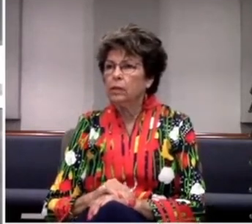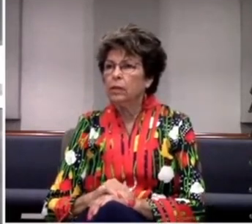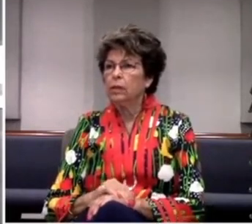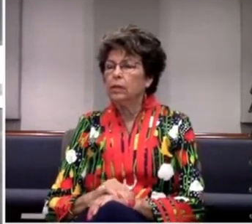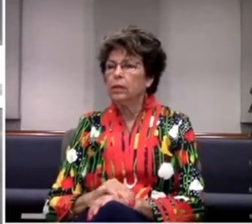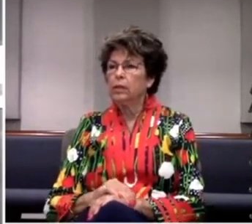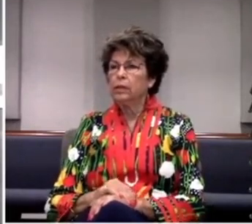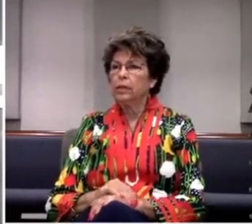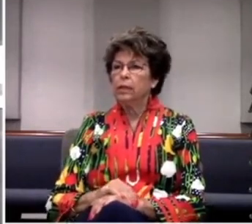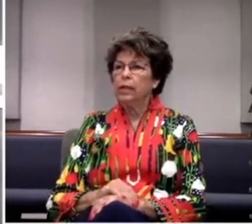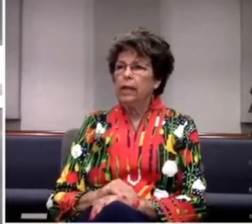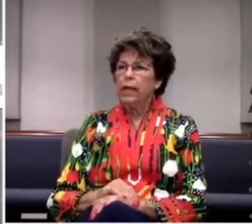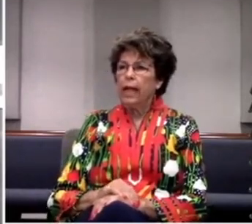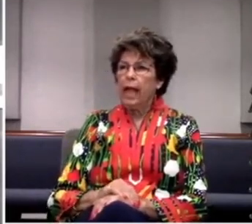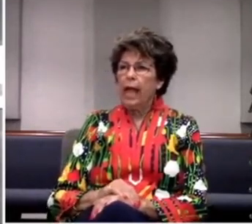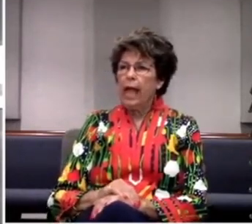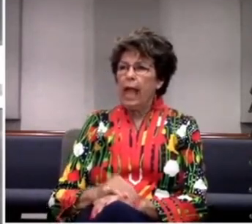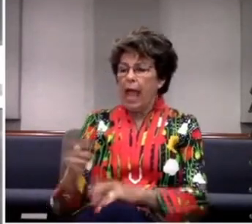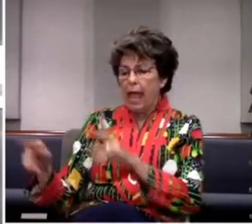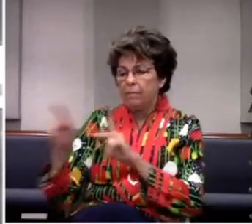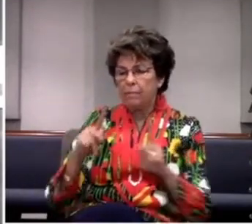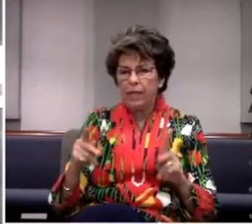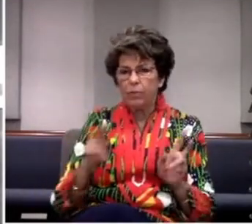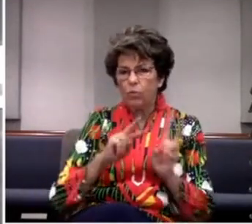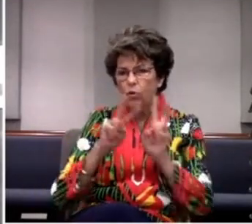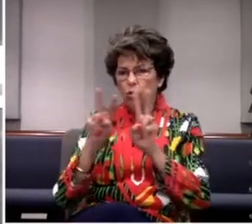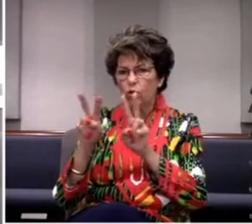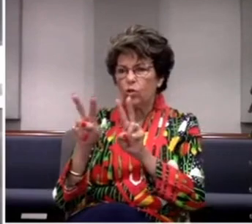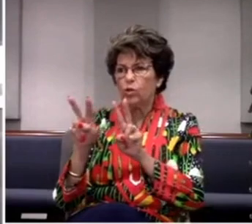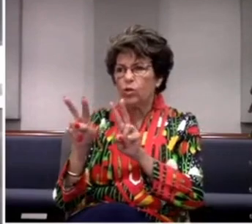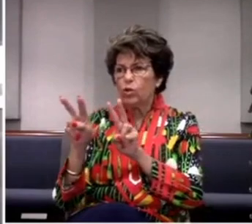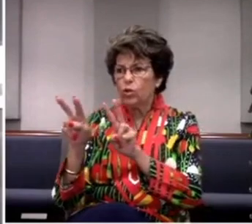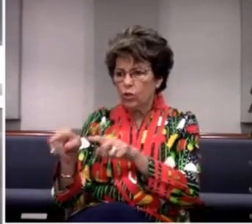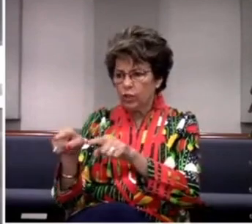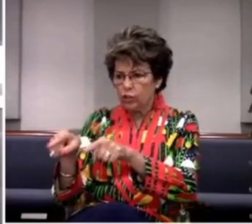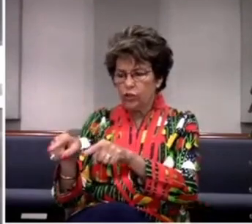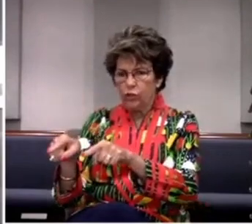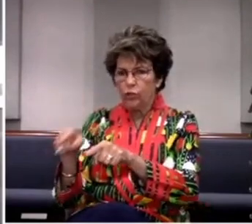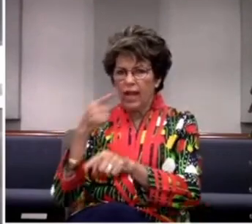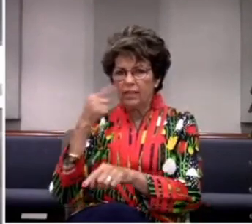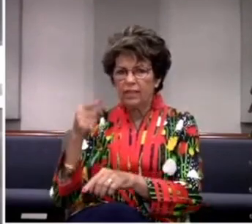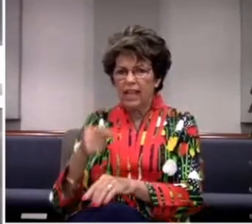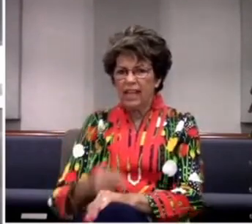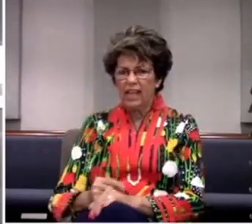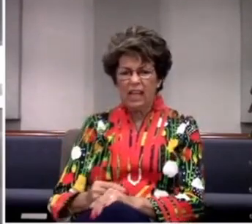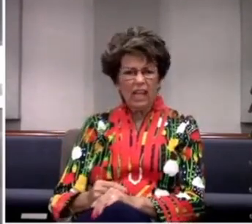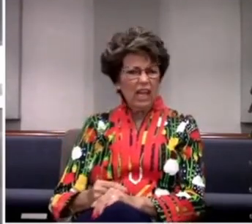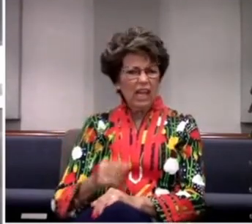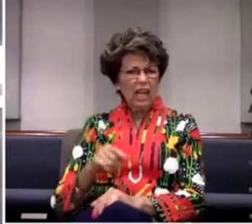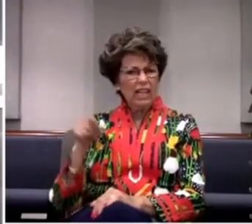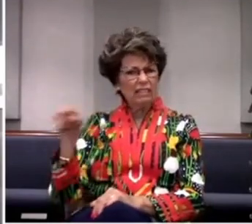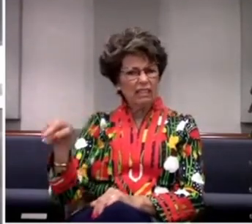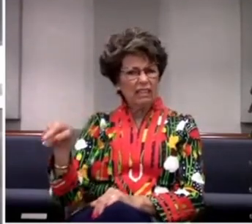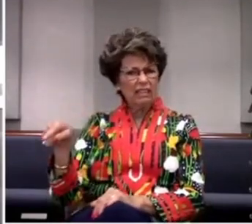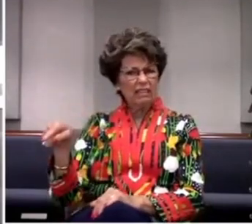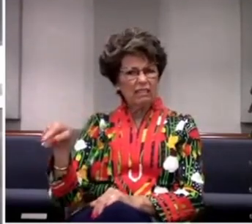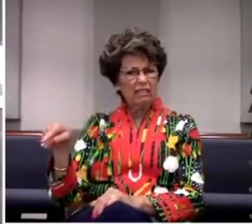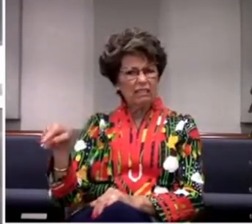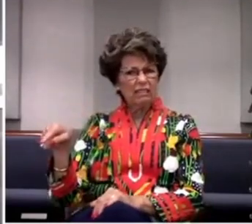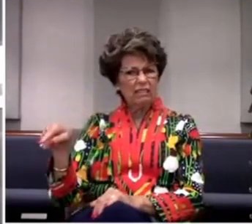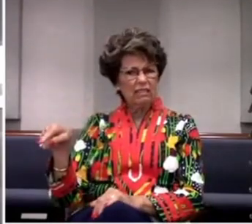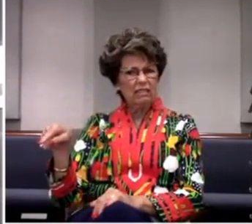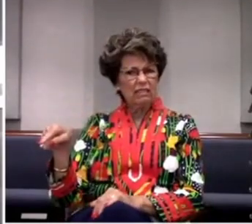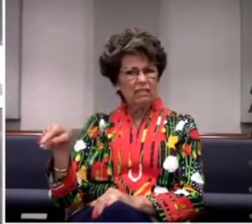man that made the earth to tremble, that did shake the